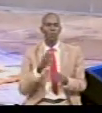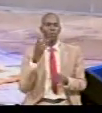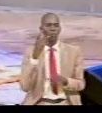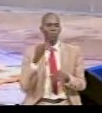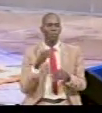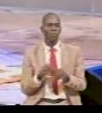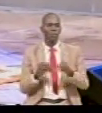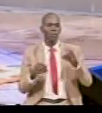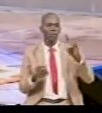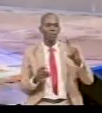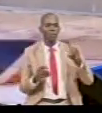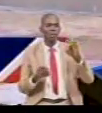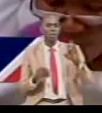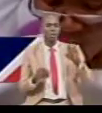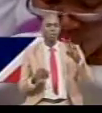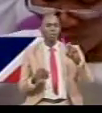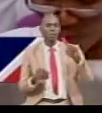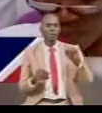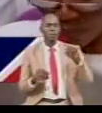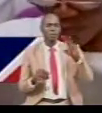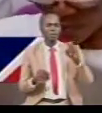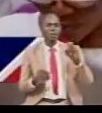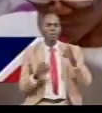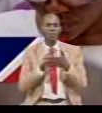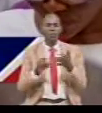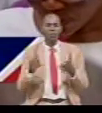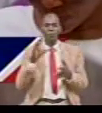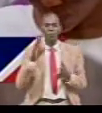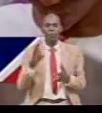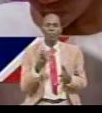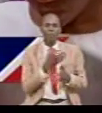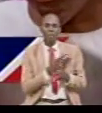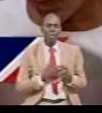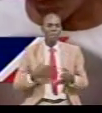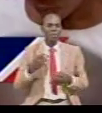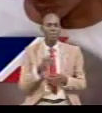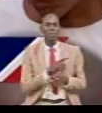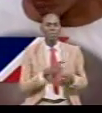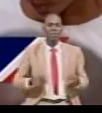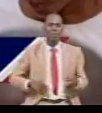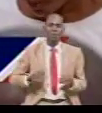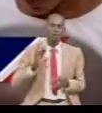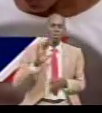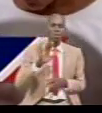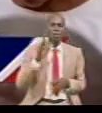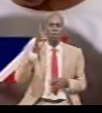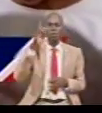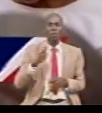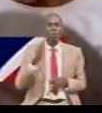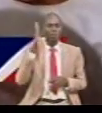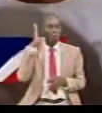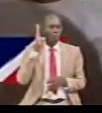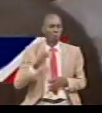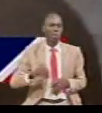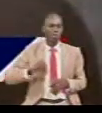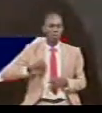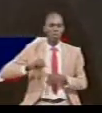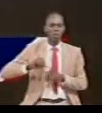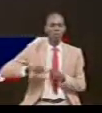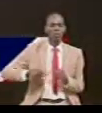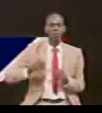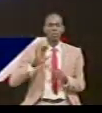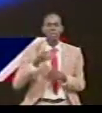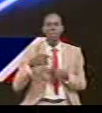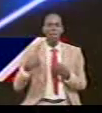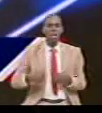6. In Deuteronomy chapter 30, verse 6, and the Lord thy God will circumcise thine heart.